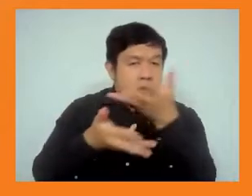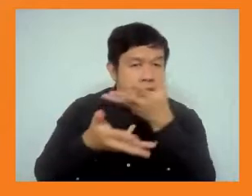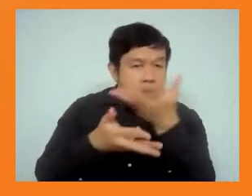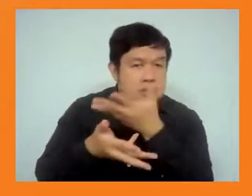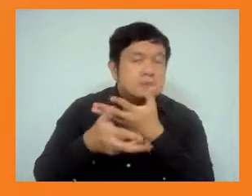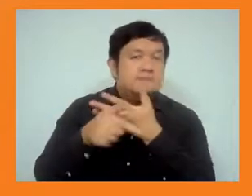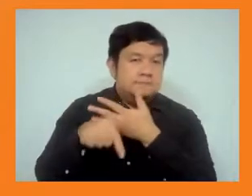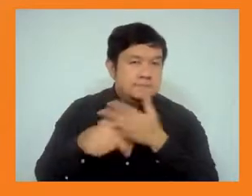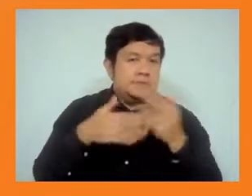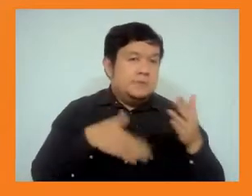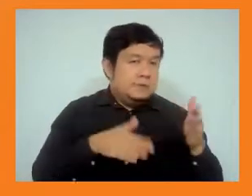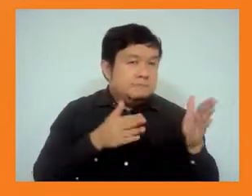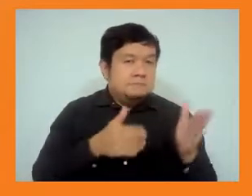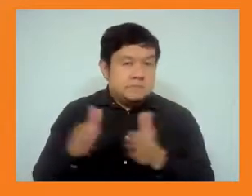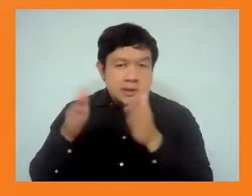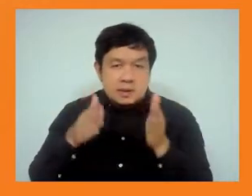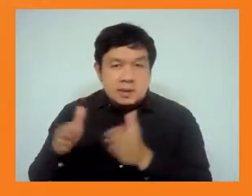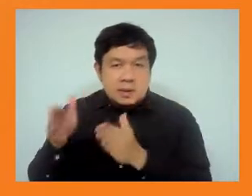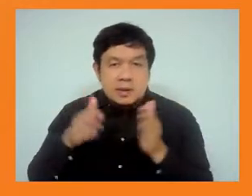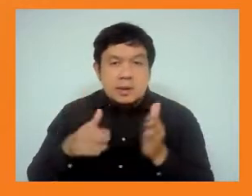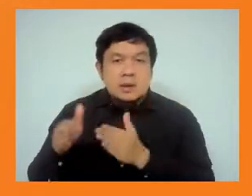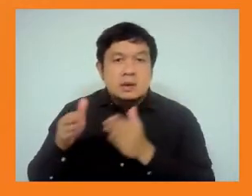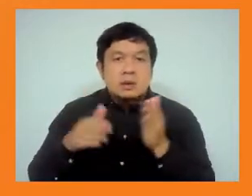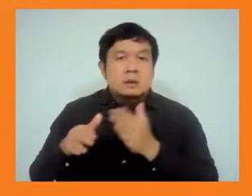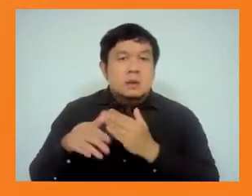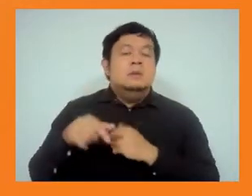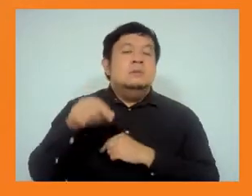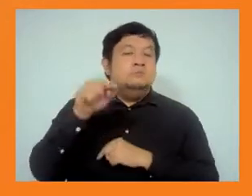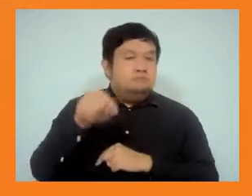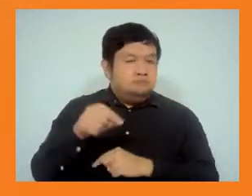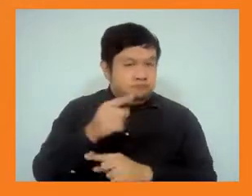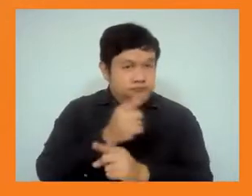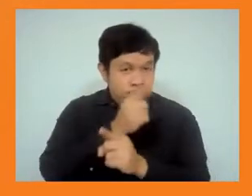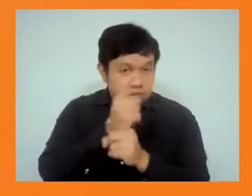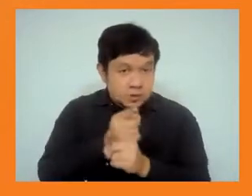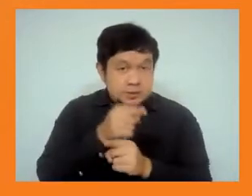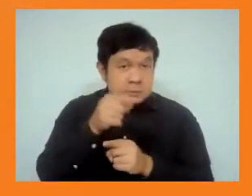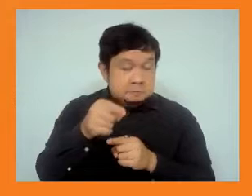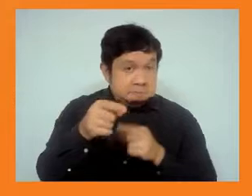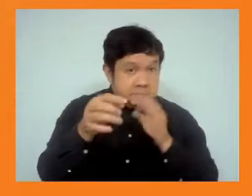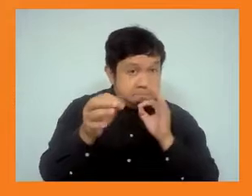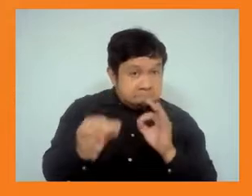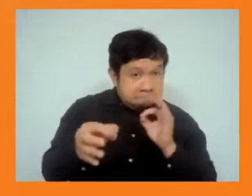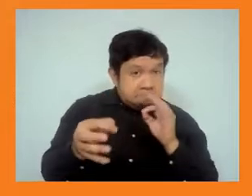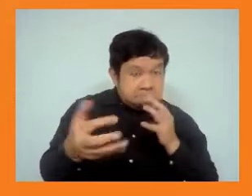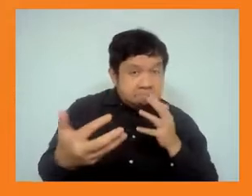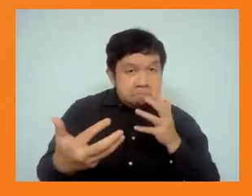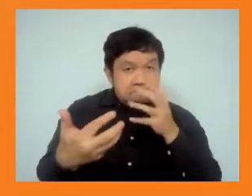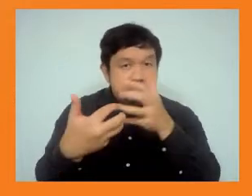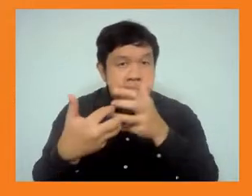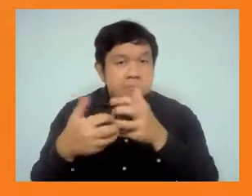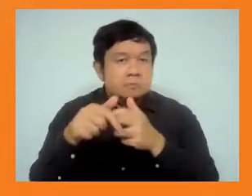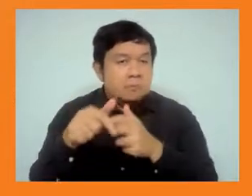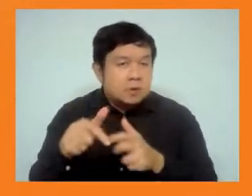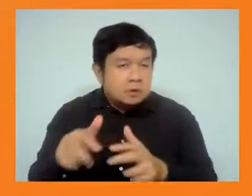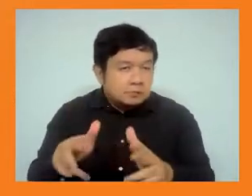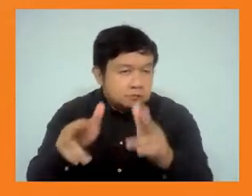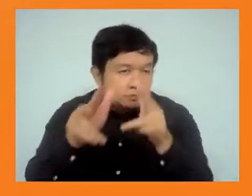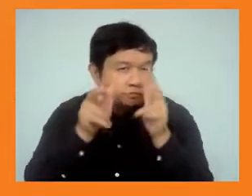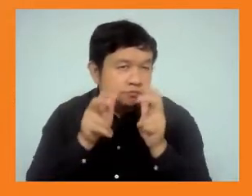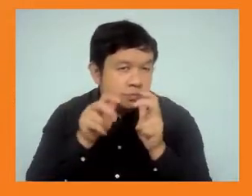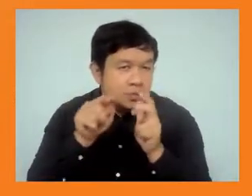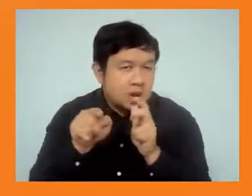reports, SIAs, information disclosure, undertaking of consultation, establishment of